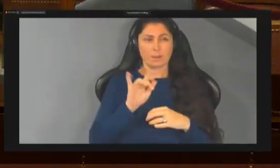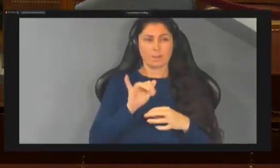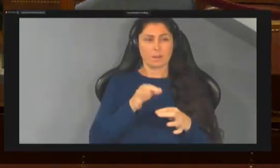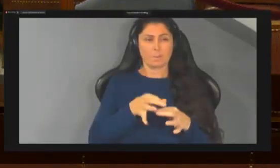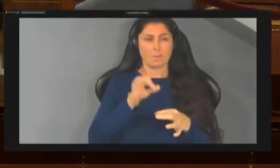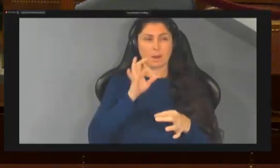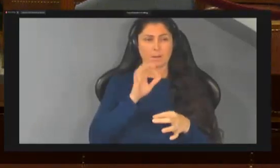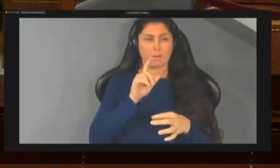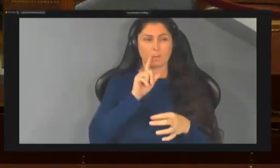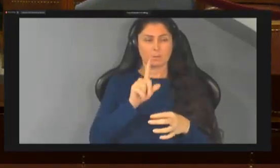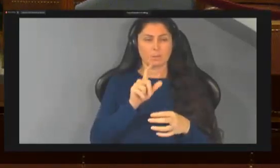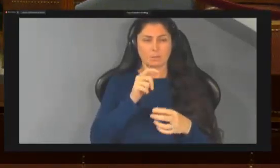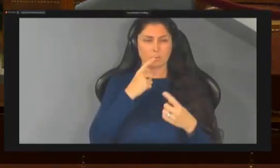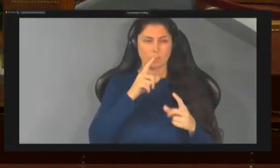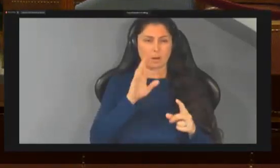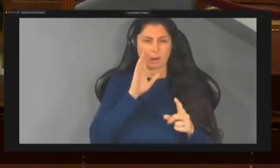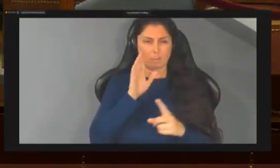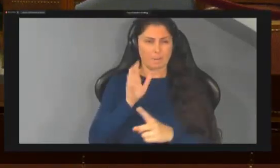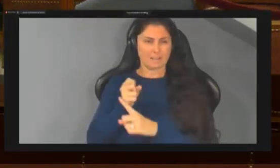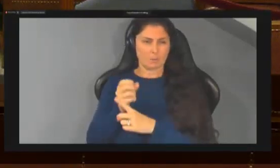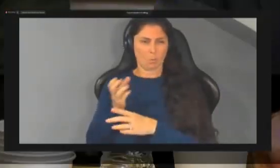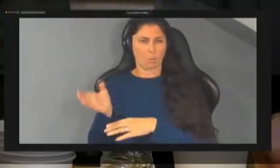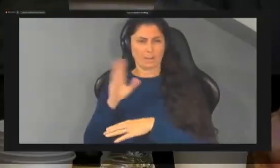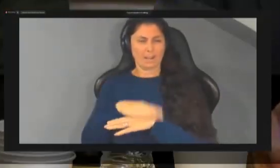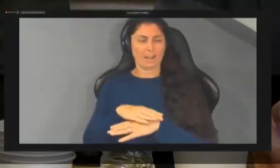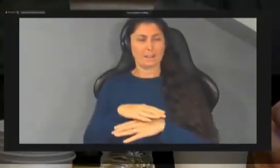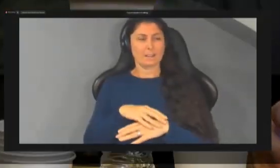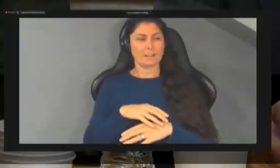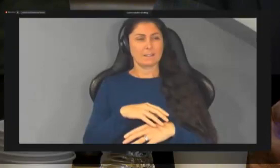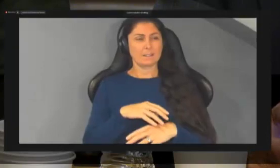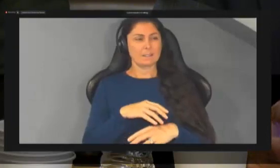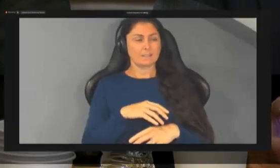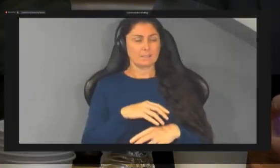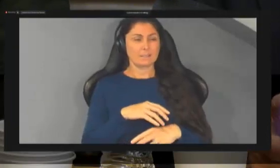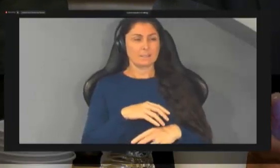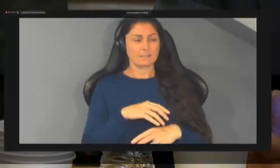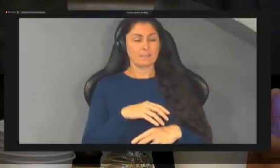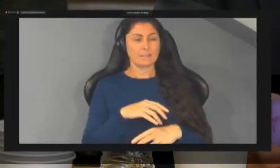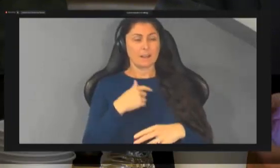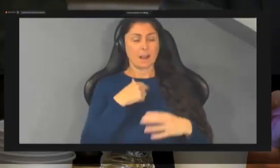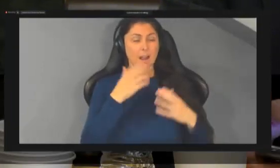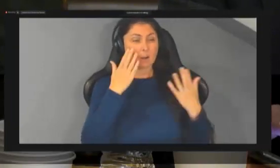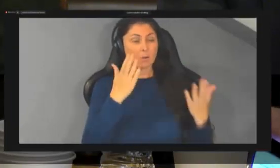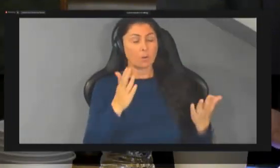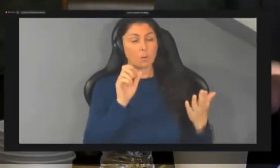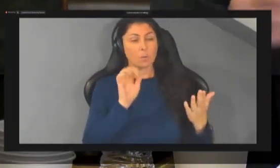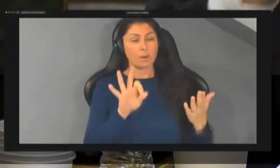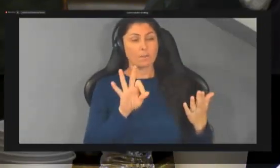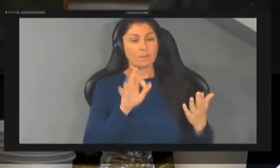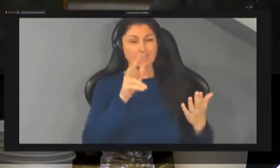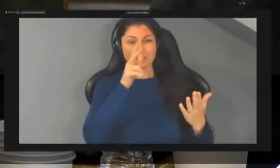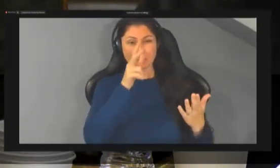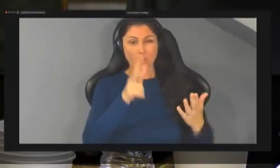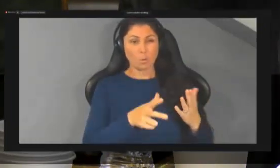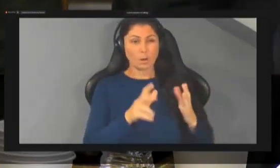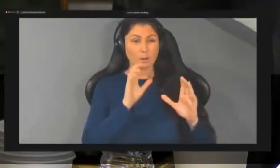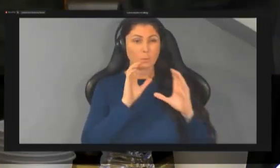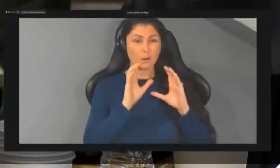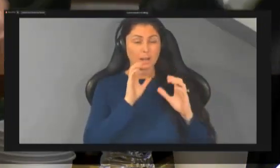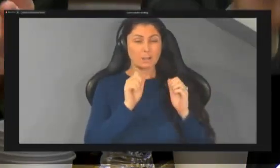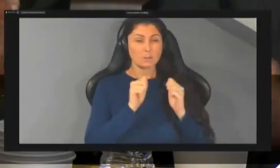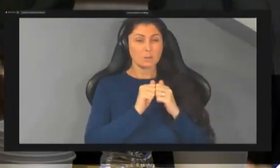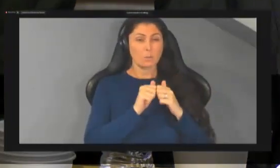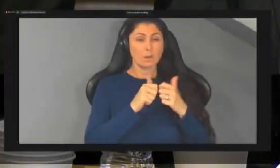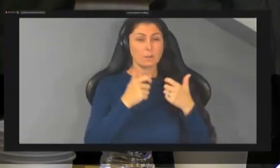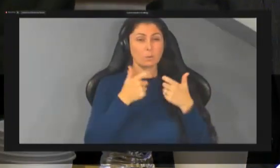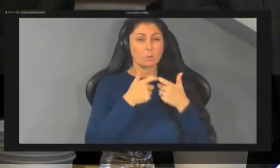Microphone's okay. In regards to what Councilwoman Gross was saying, you know, I don't know if it's poor communication with the utilities or what it is. I